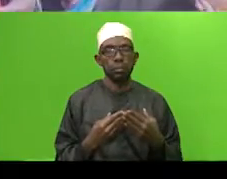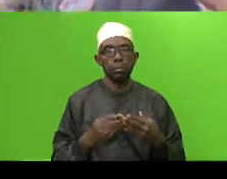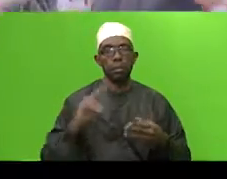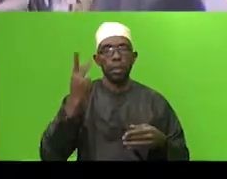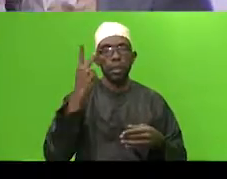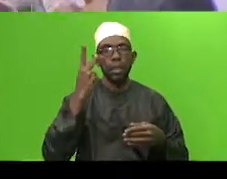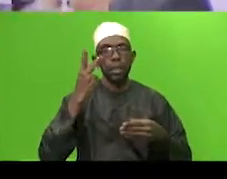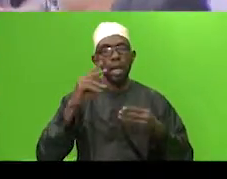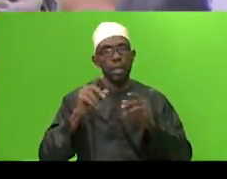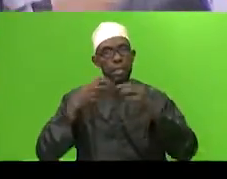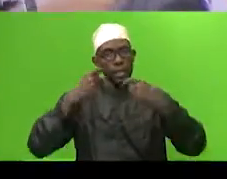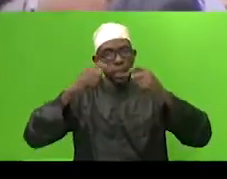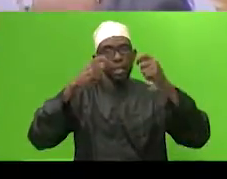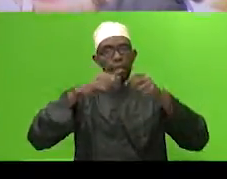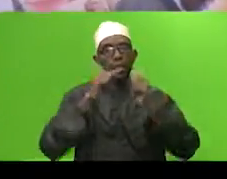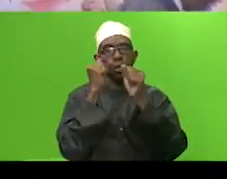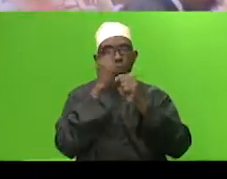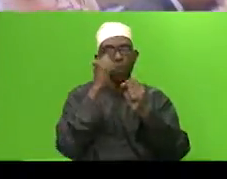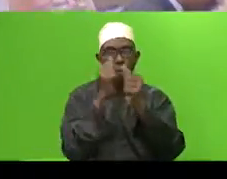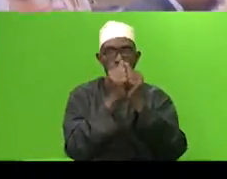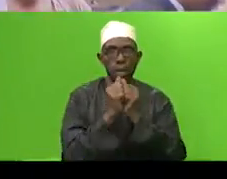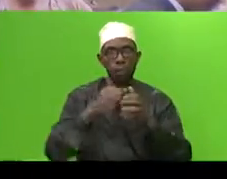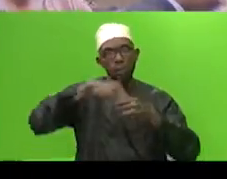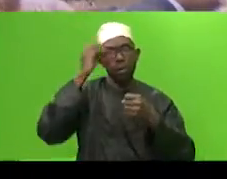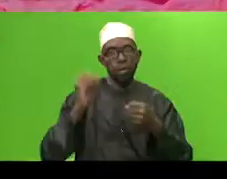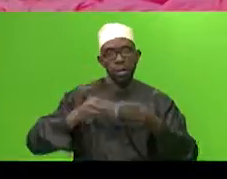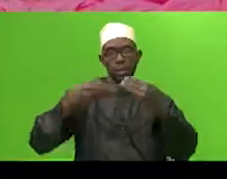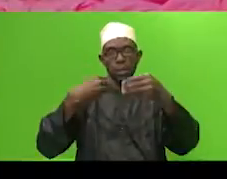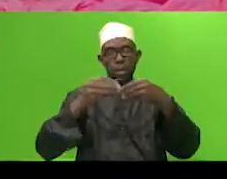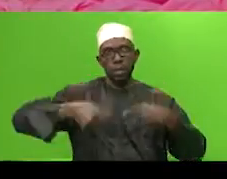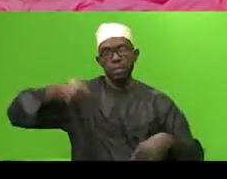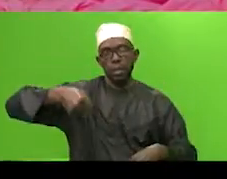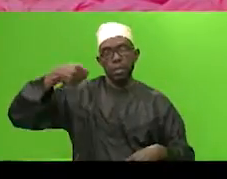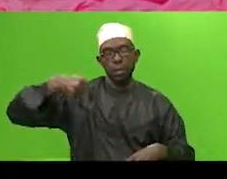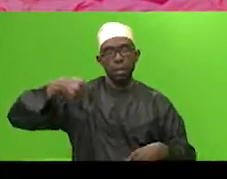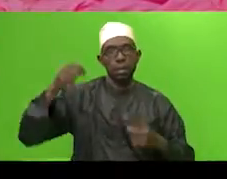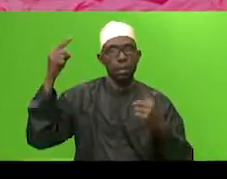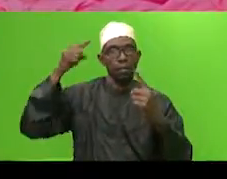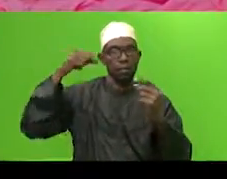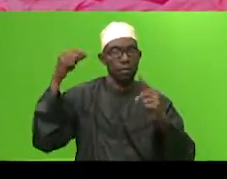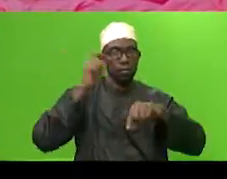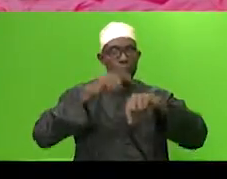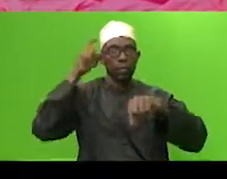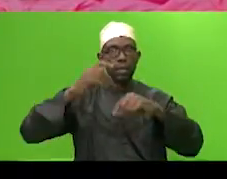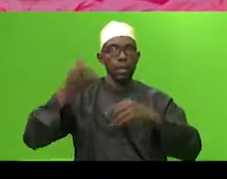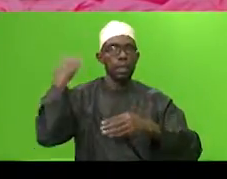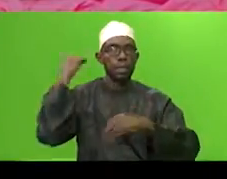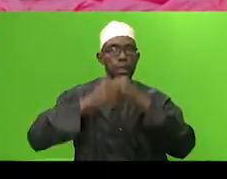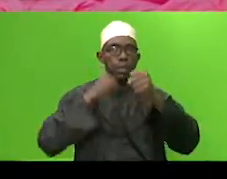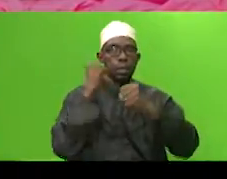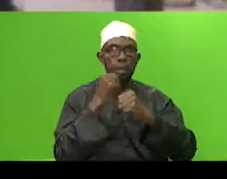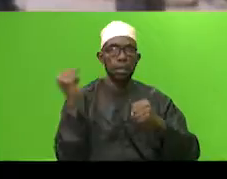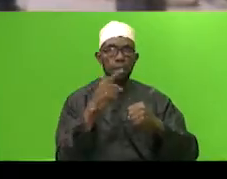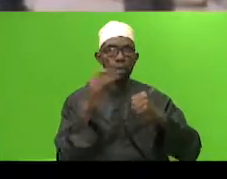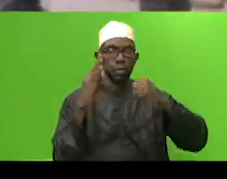Kenyans are adjusting to life without plastic bags after a strict ban on the carriers went into effect last year in August. The ban marked